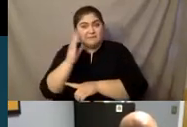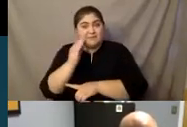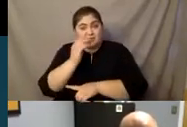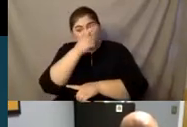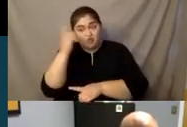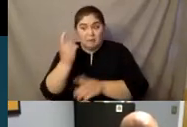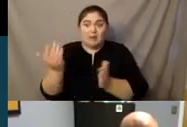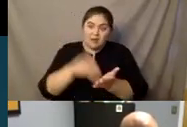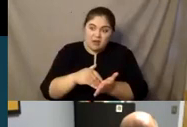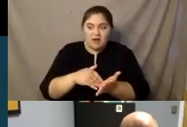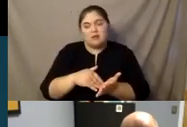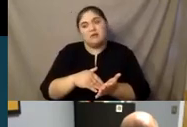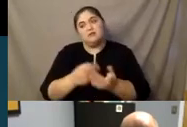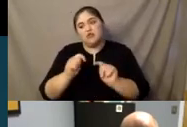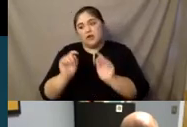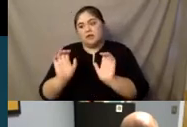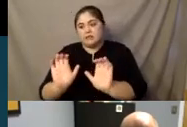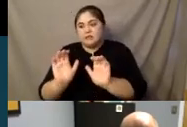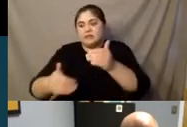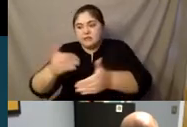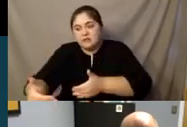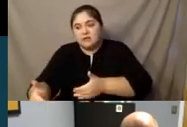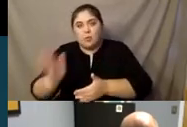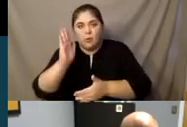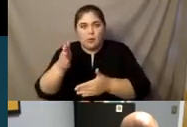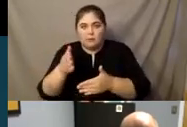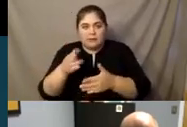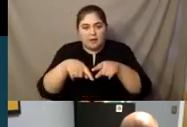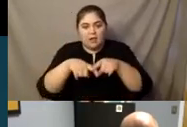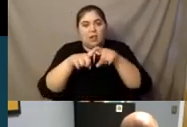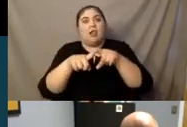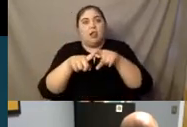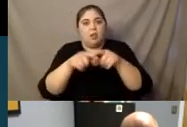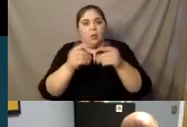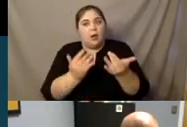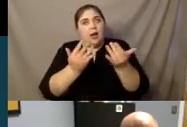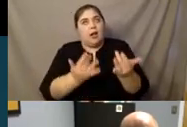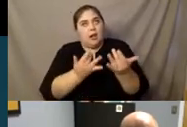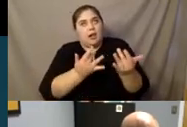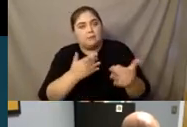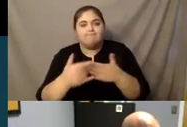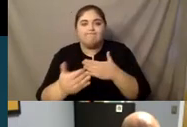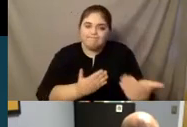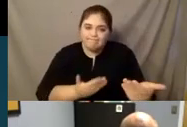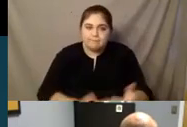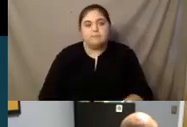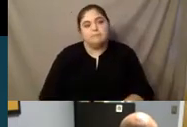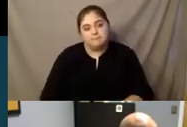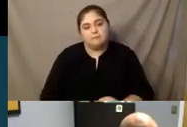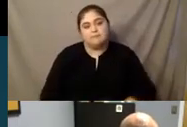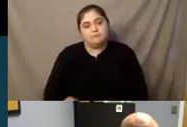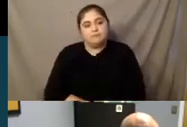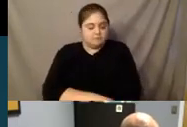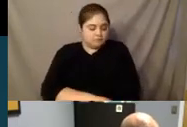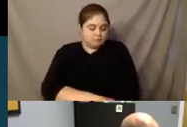forward when we're probably just going to be at a standstill anyways? And